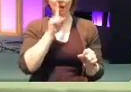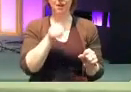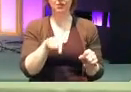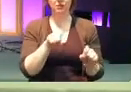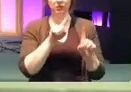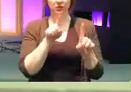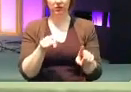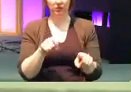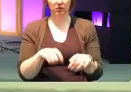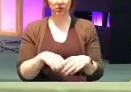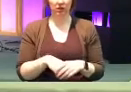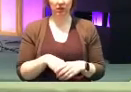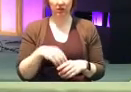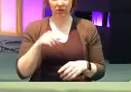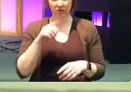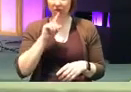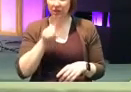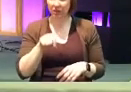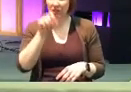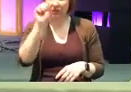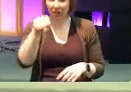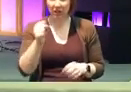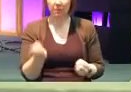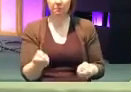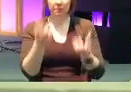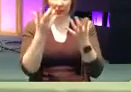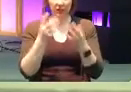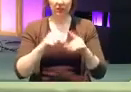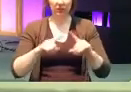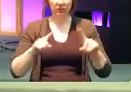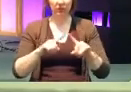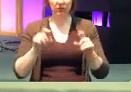So the question is absolutely yes, in many cases, not at all.